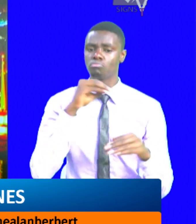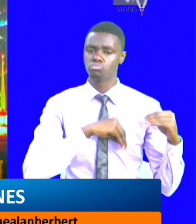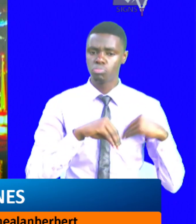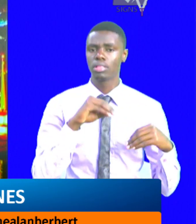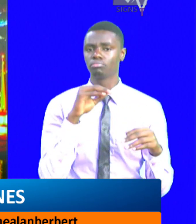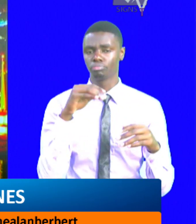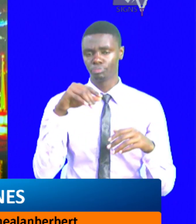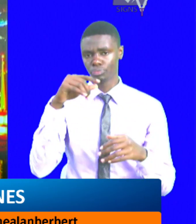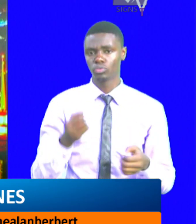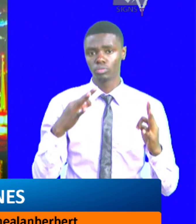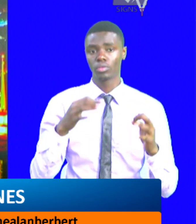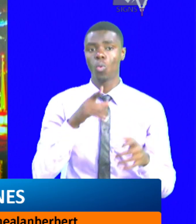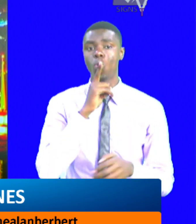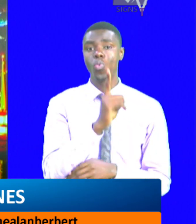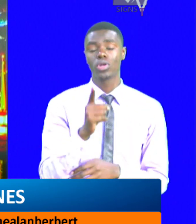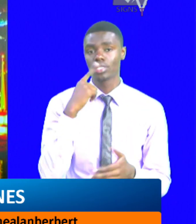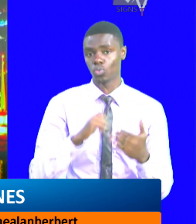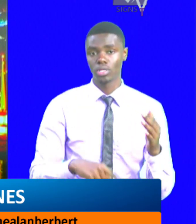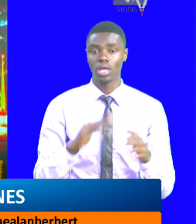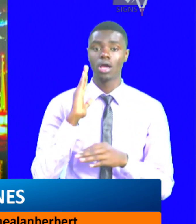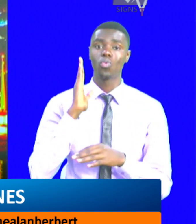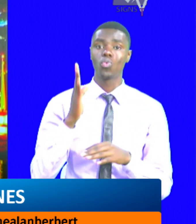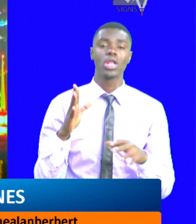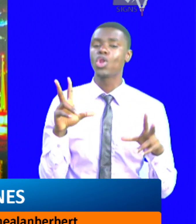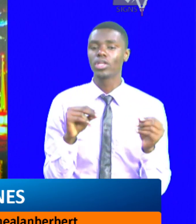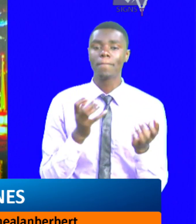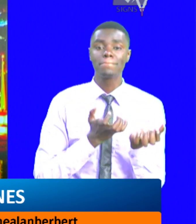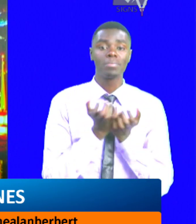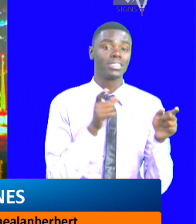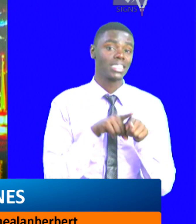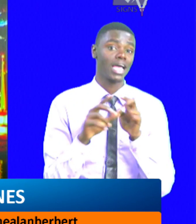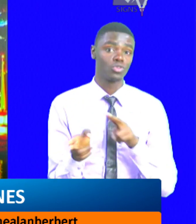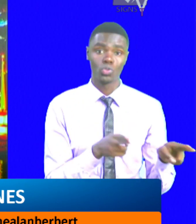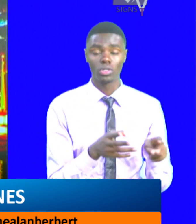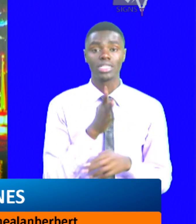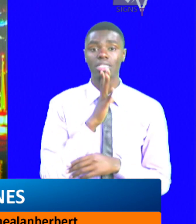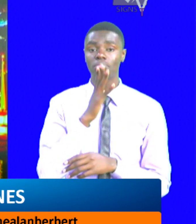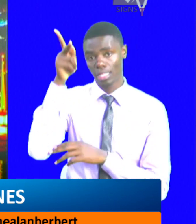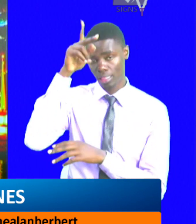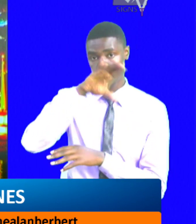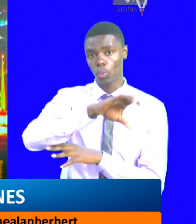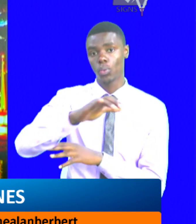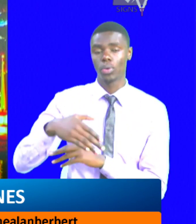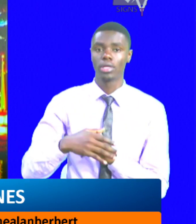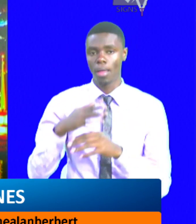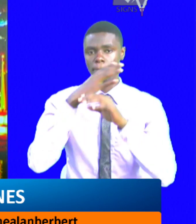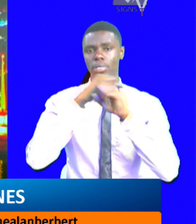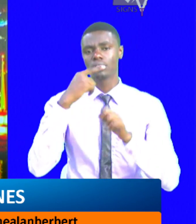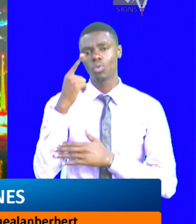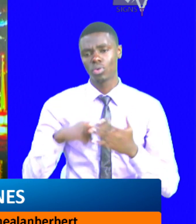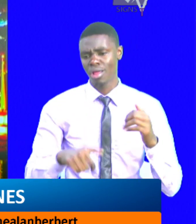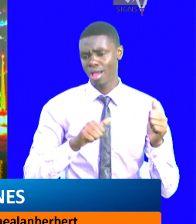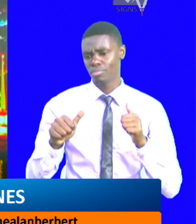government officials on notice, saying it will not be business as usual. Speaking in Kiambu County, the head of state said his